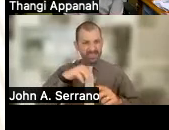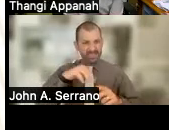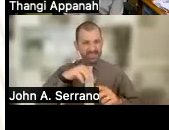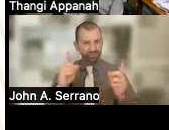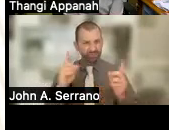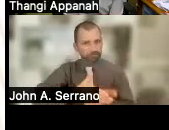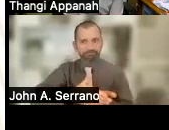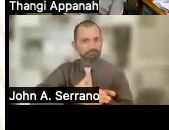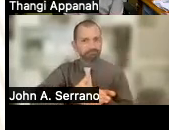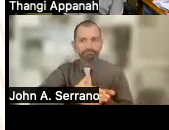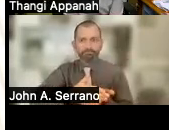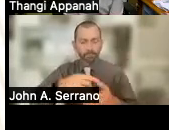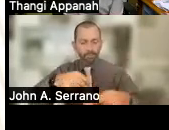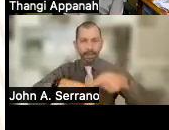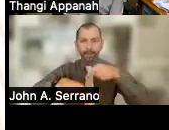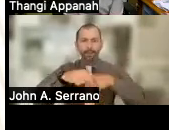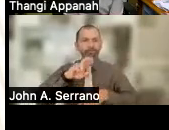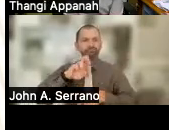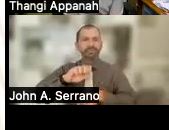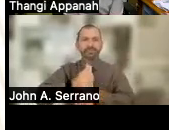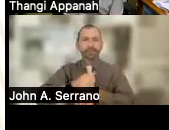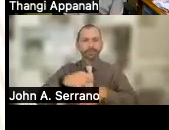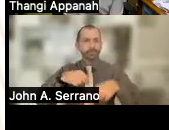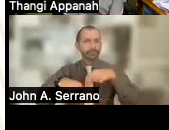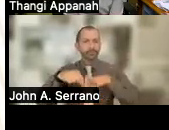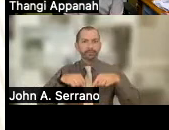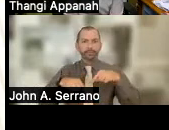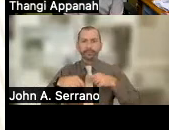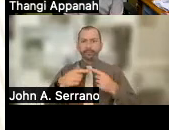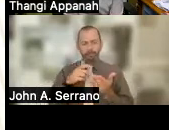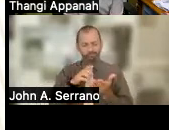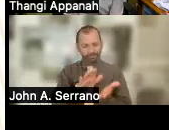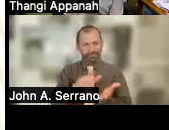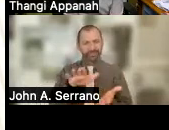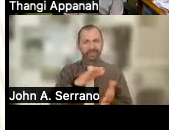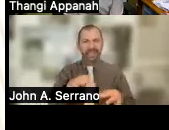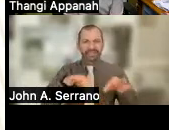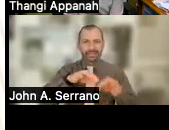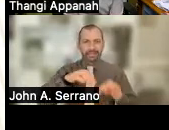to pause in the process. Sometimes you just have to step in and take a